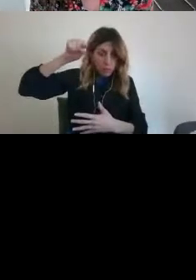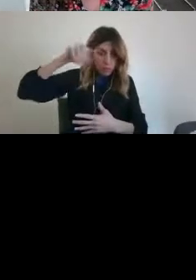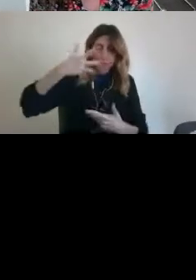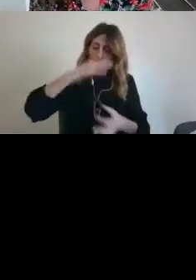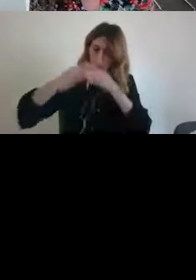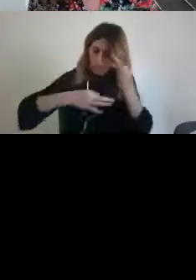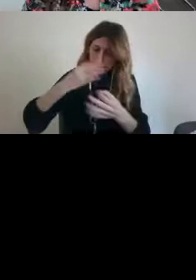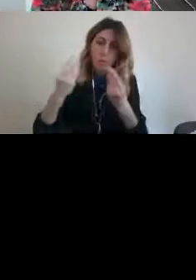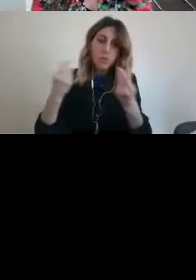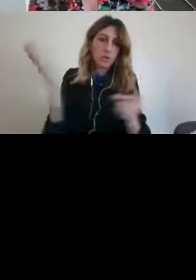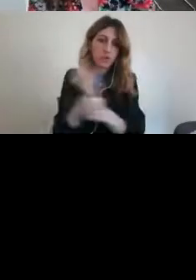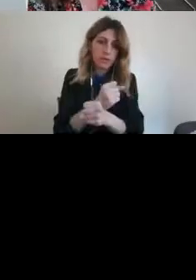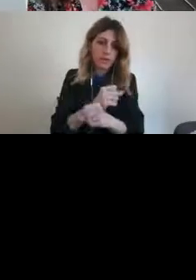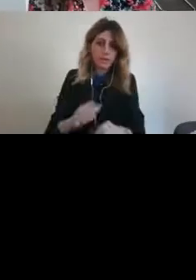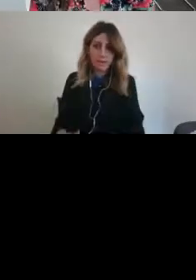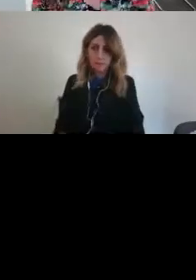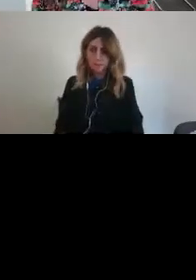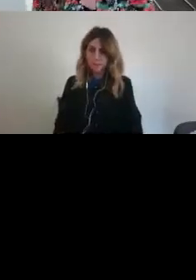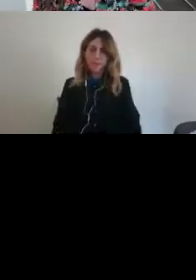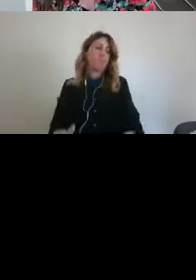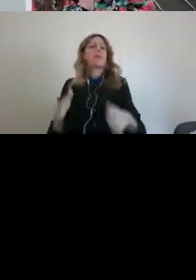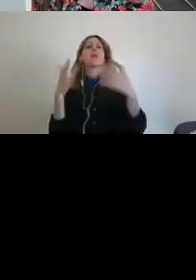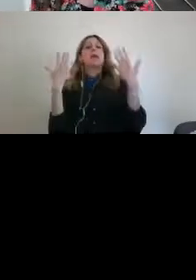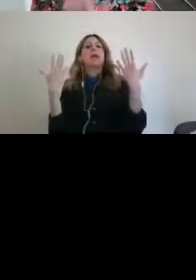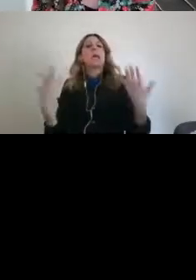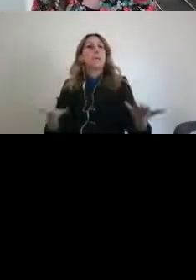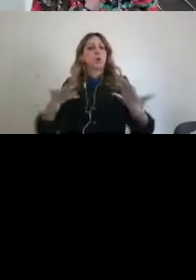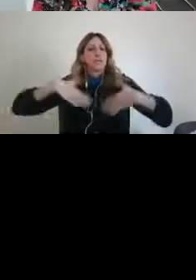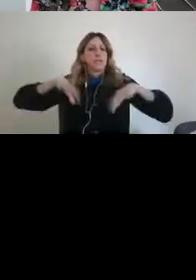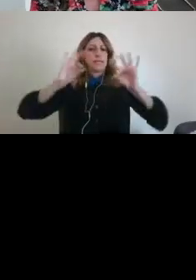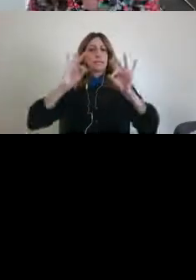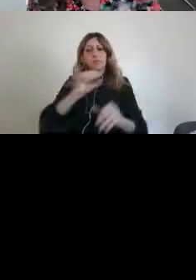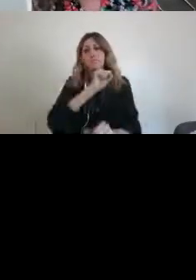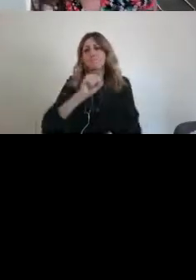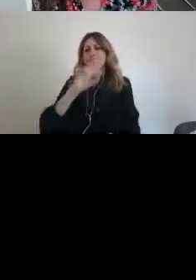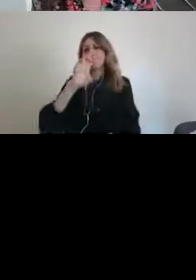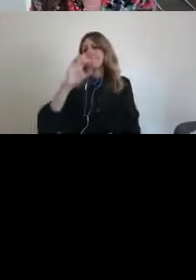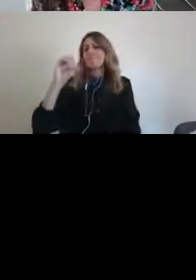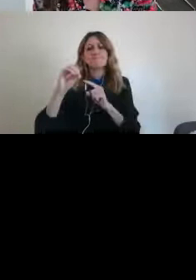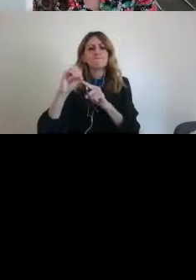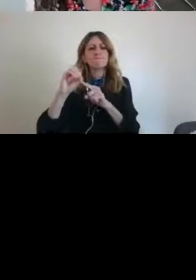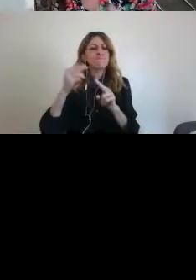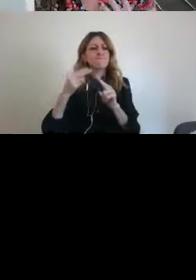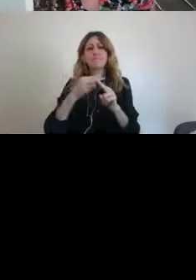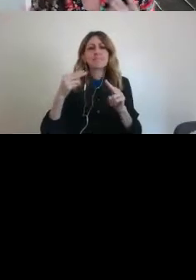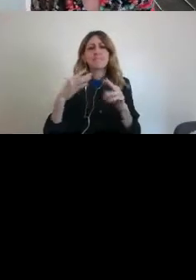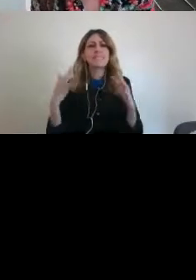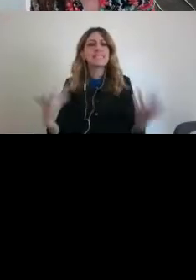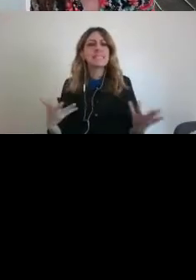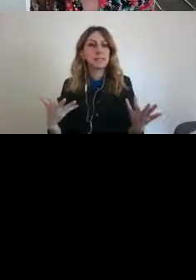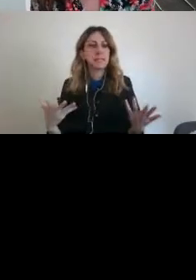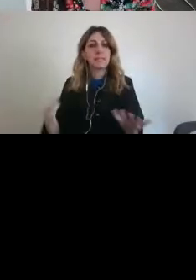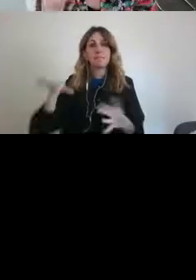So let's start. What is SEO fitness? Well, that of course has to do with how well your site